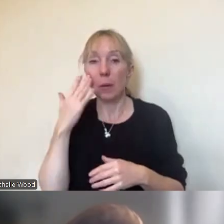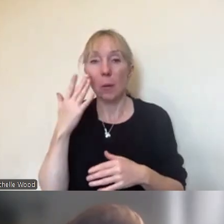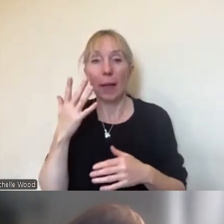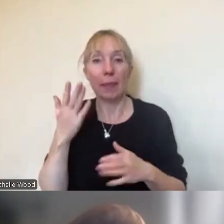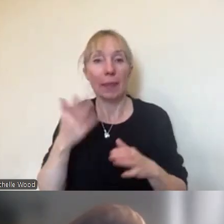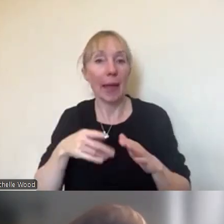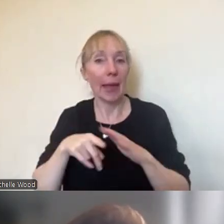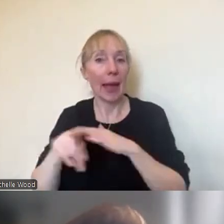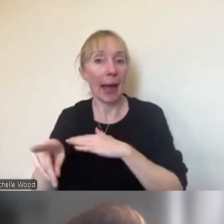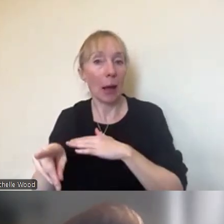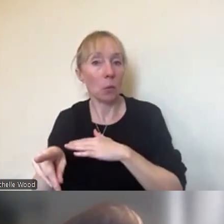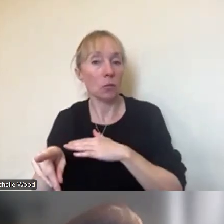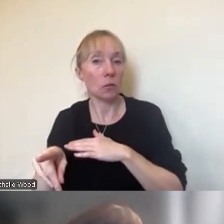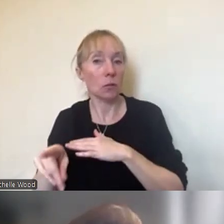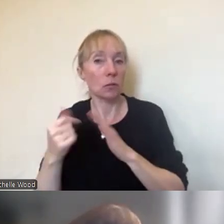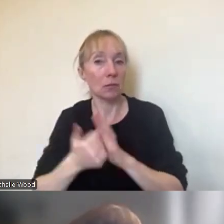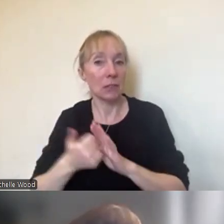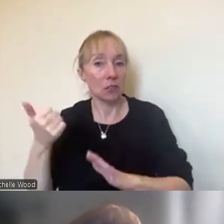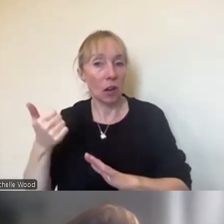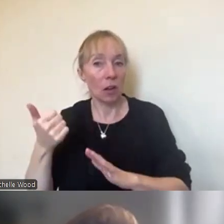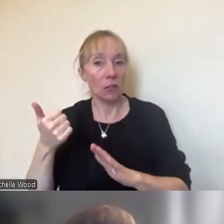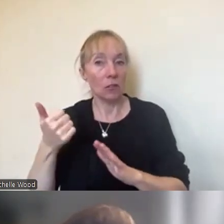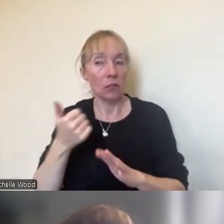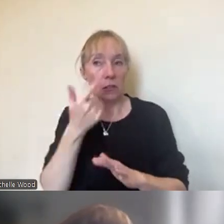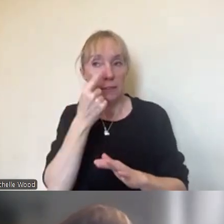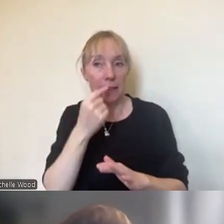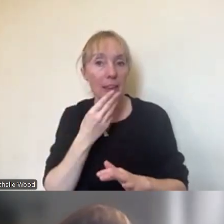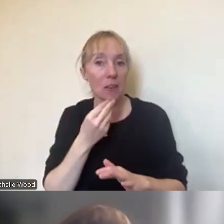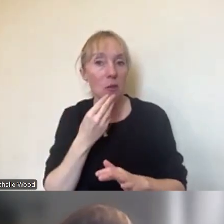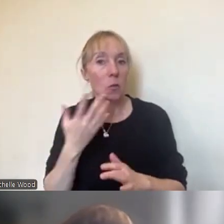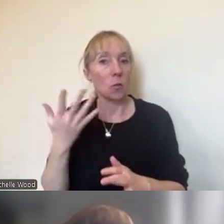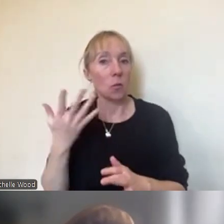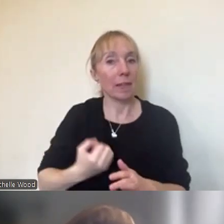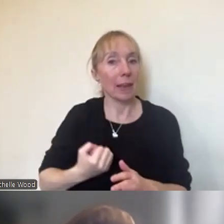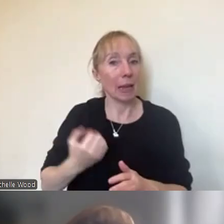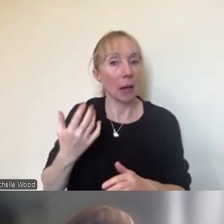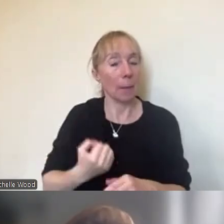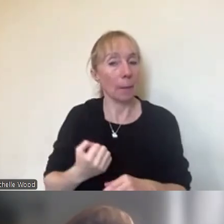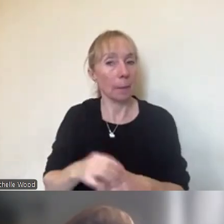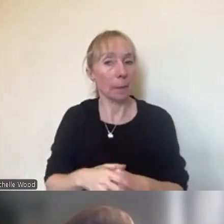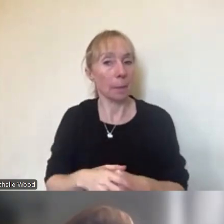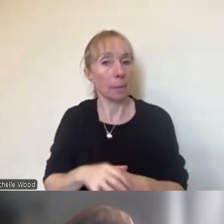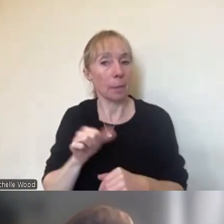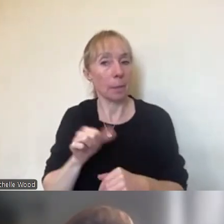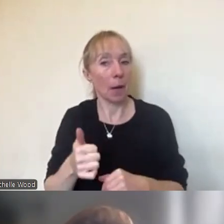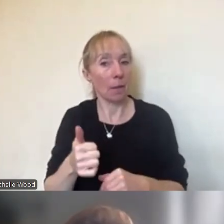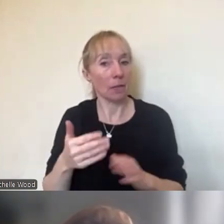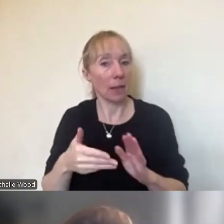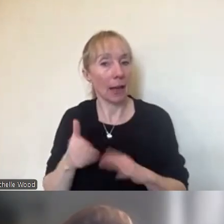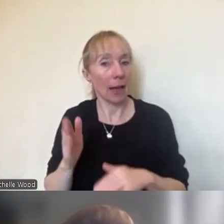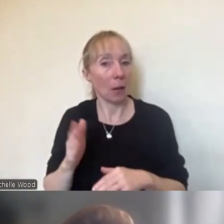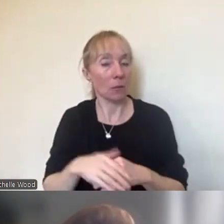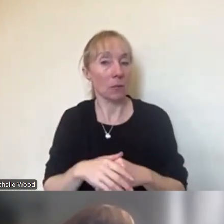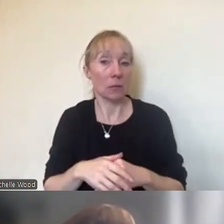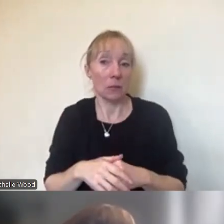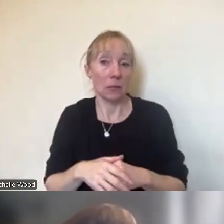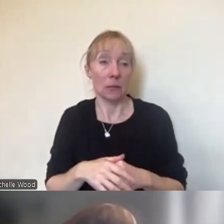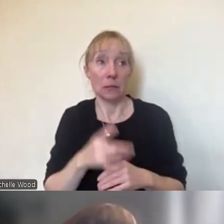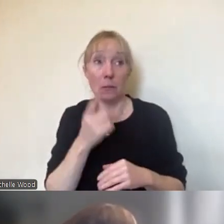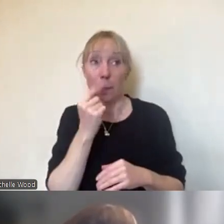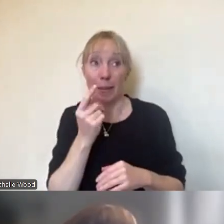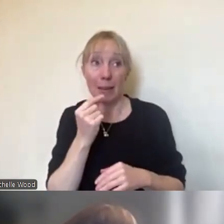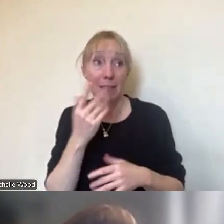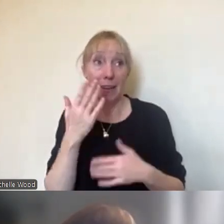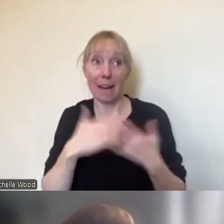have carried on and have used as a source of income after leaving. Potentially. I've never come